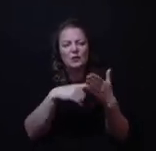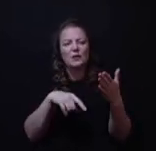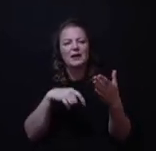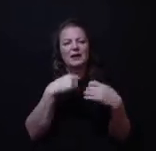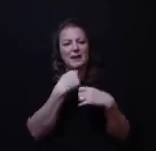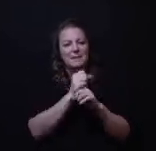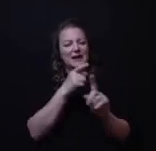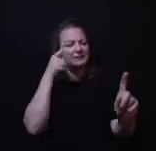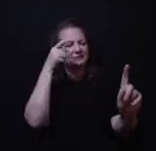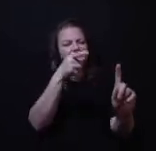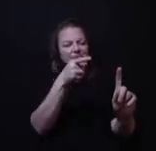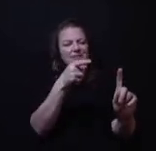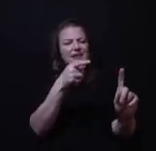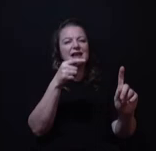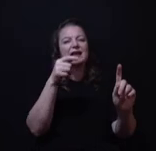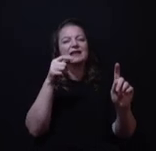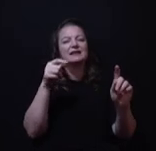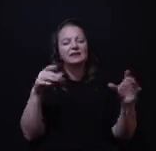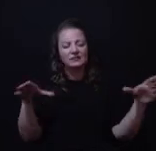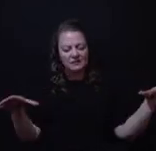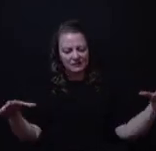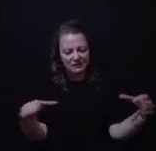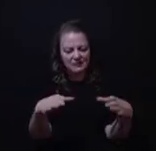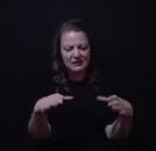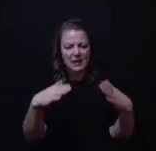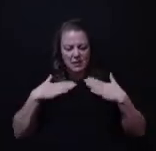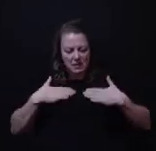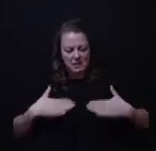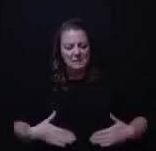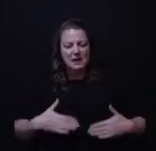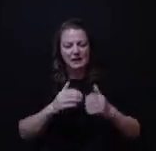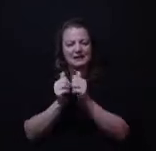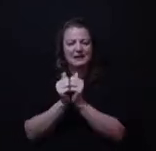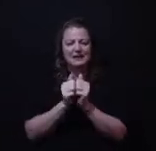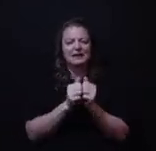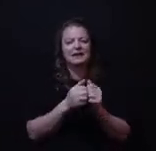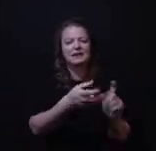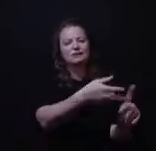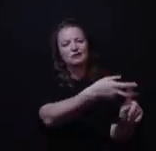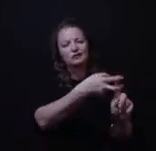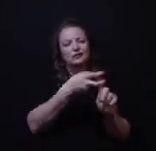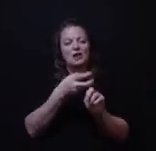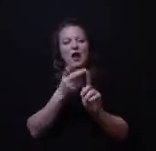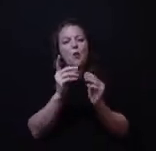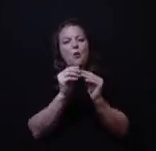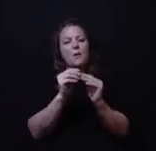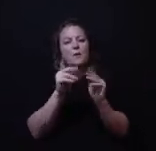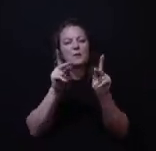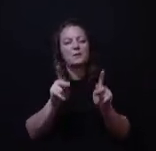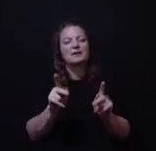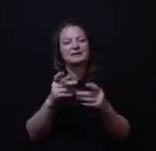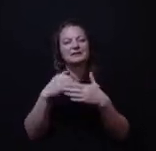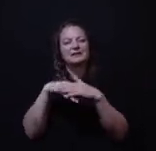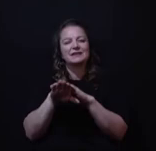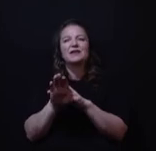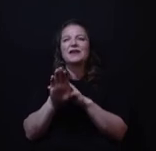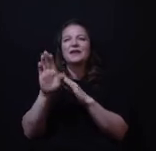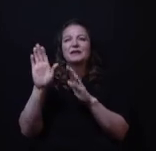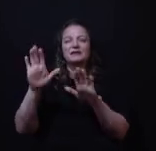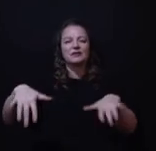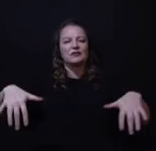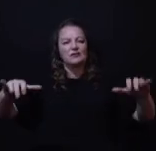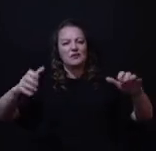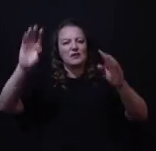that collectively I can work through this body to draw one more person into the throne room of grace and